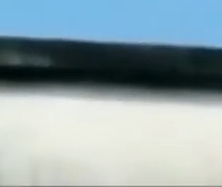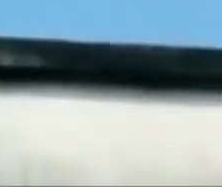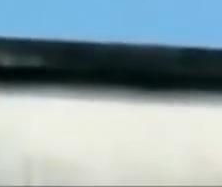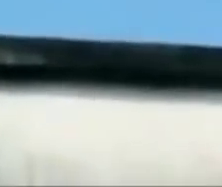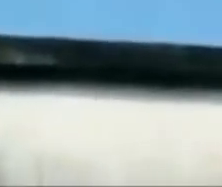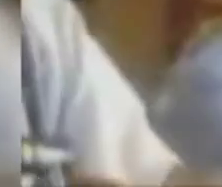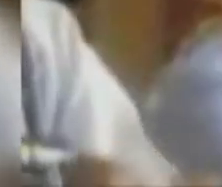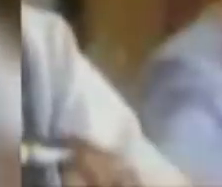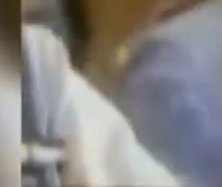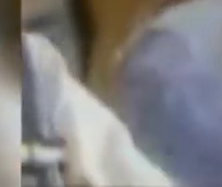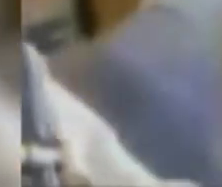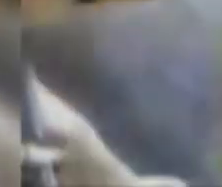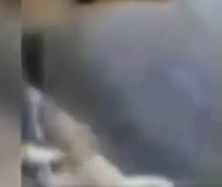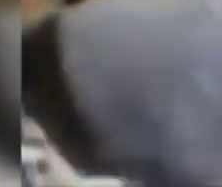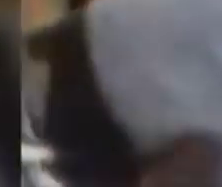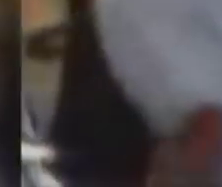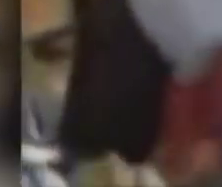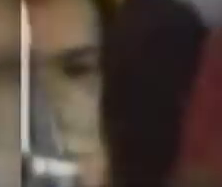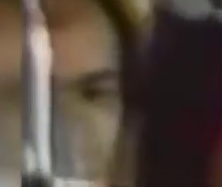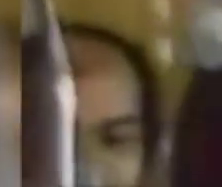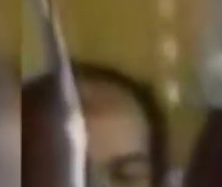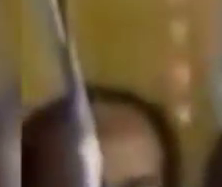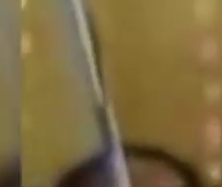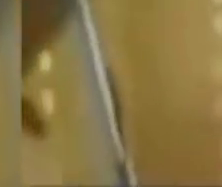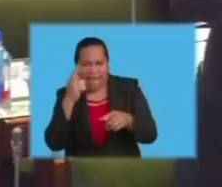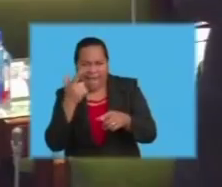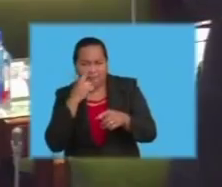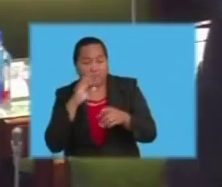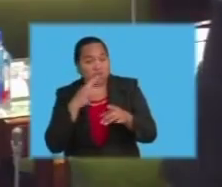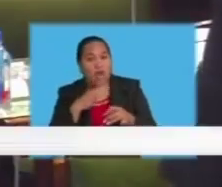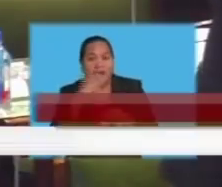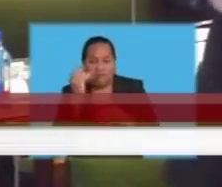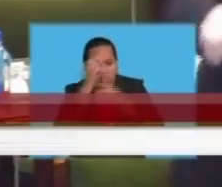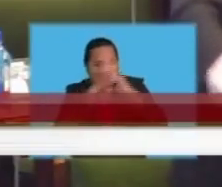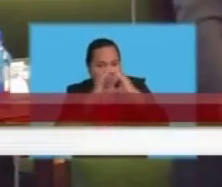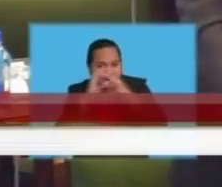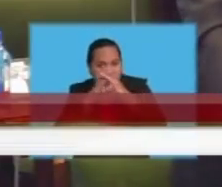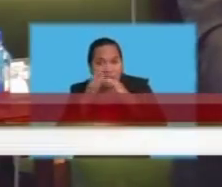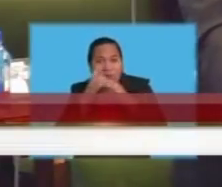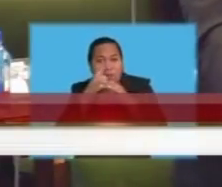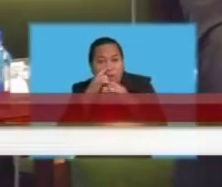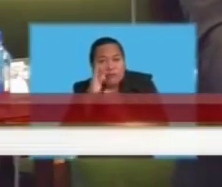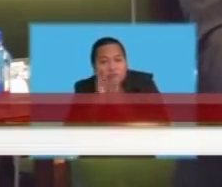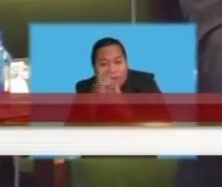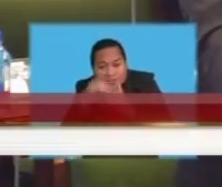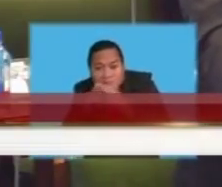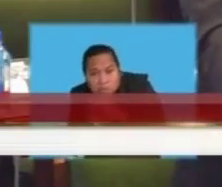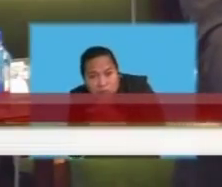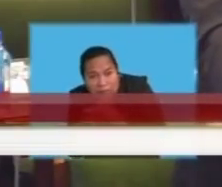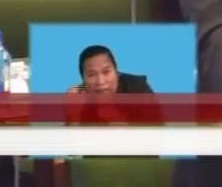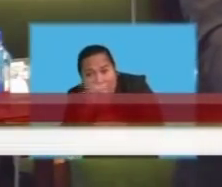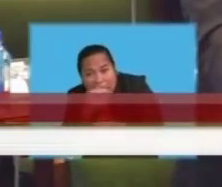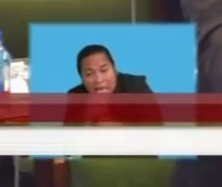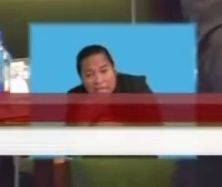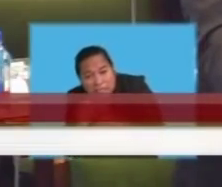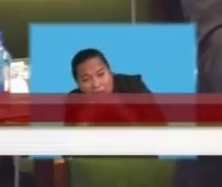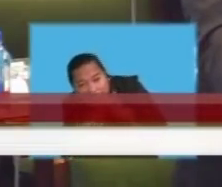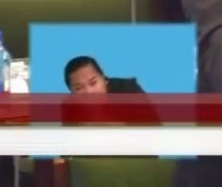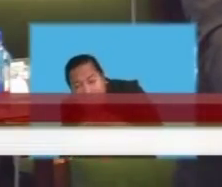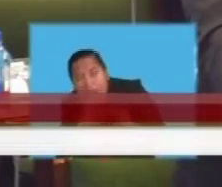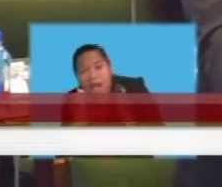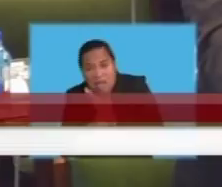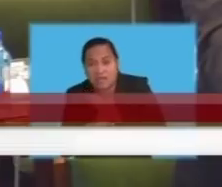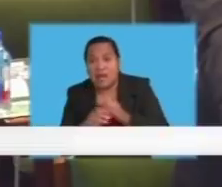shores, many of our best and brightest. There's footage of Indo-Fijians crawling under cars to escape being attacked. As violence across